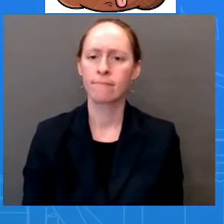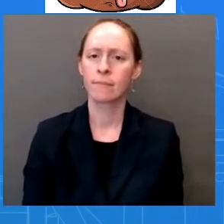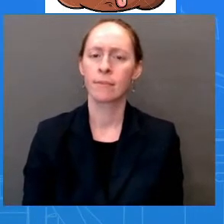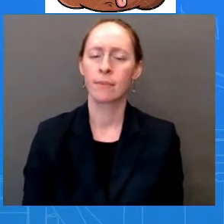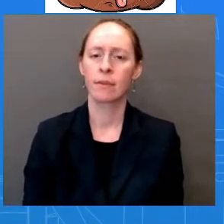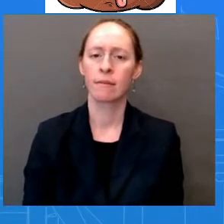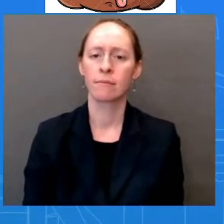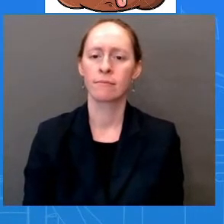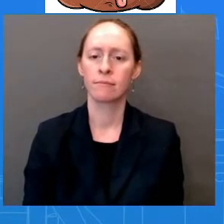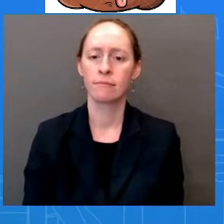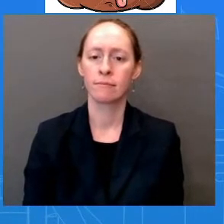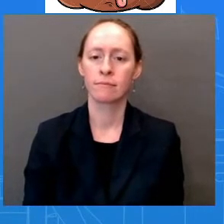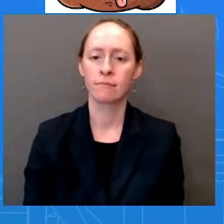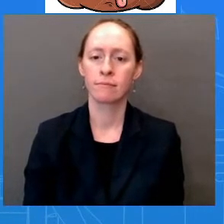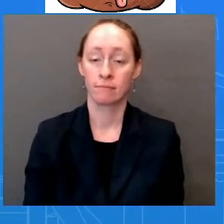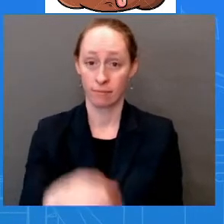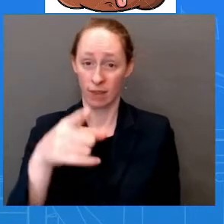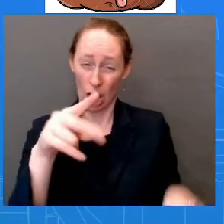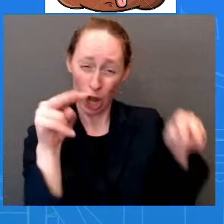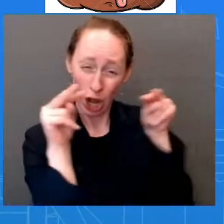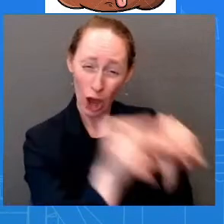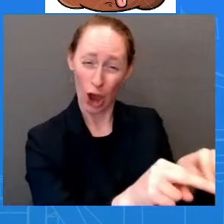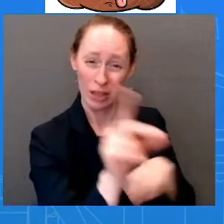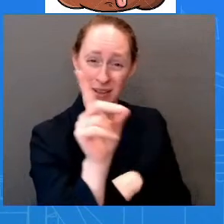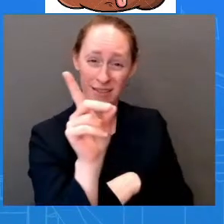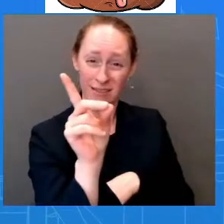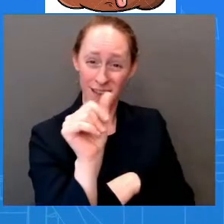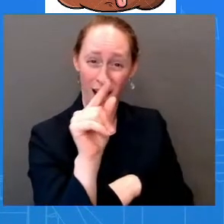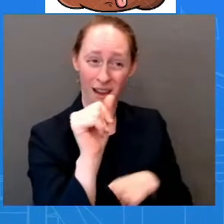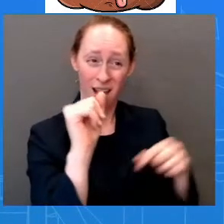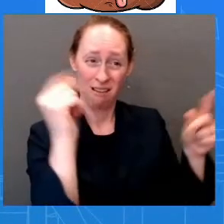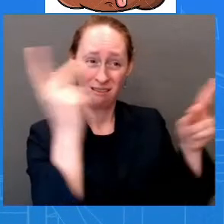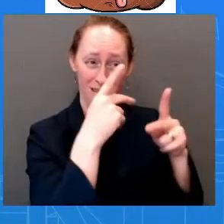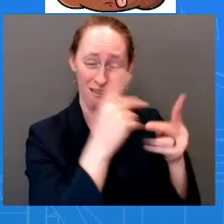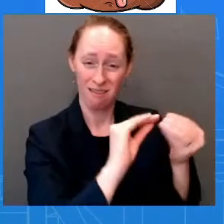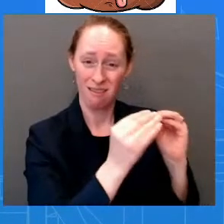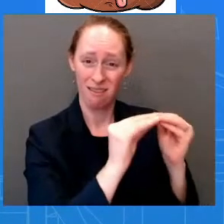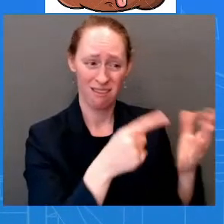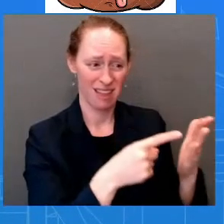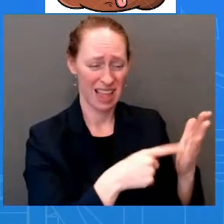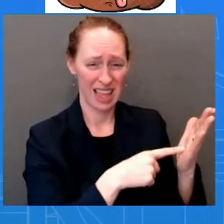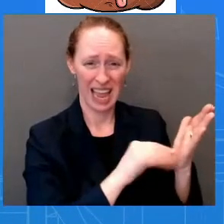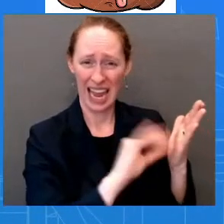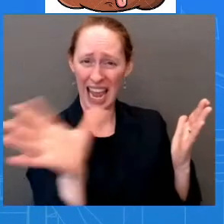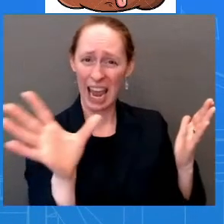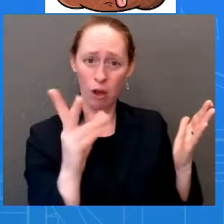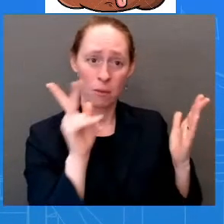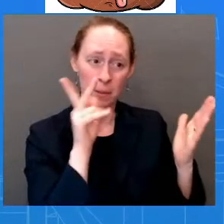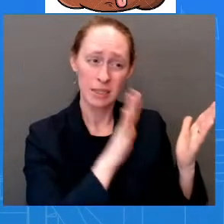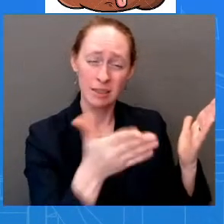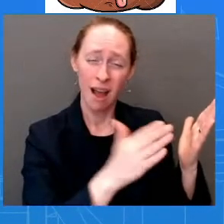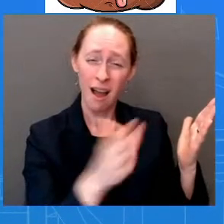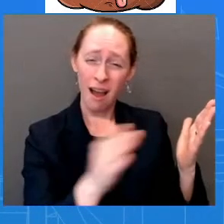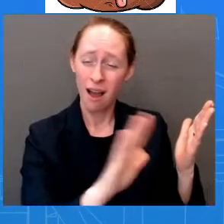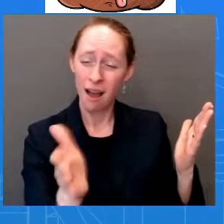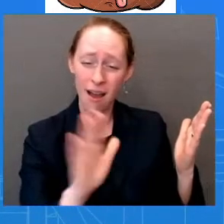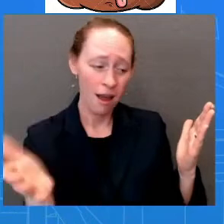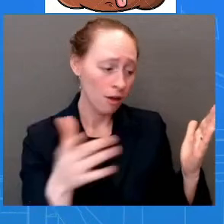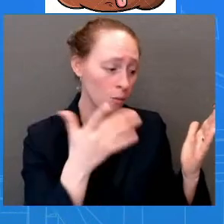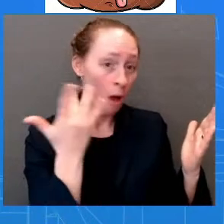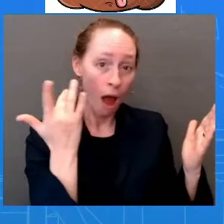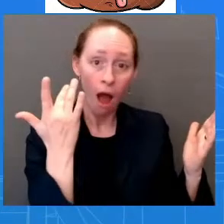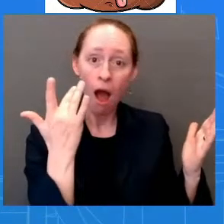of unvaccinated versus vaccinated and boosted. So there is a